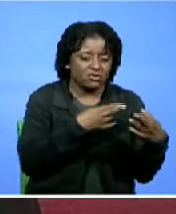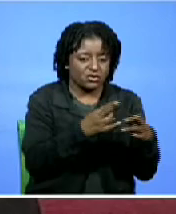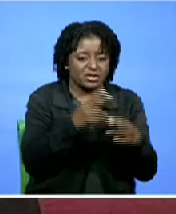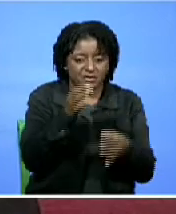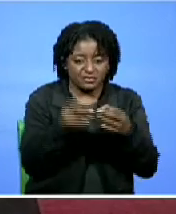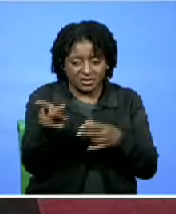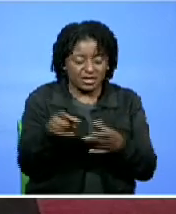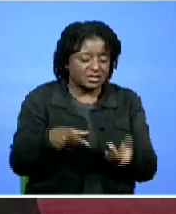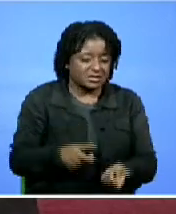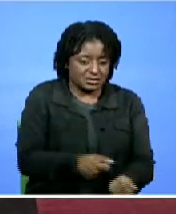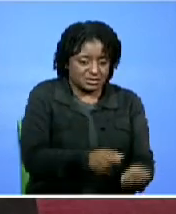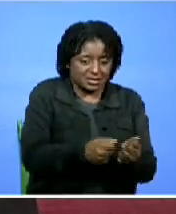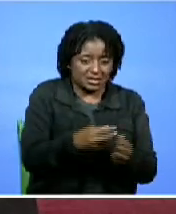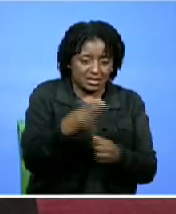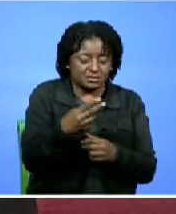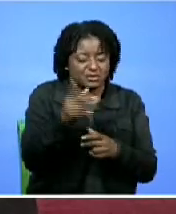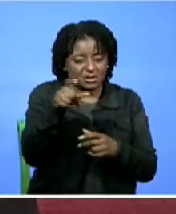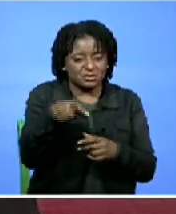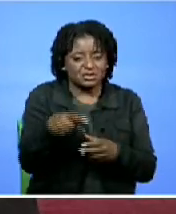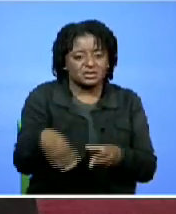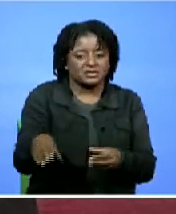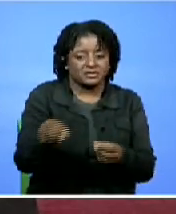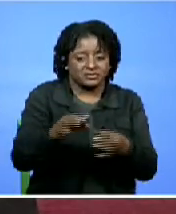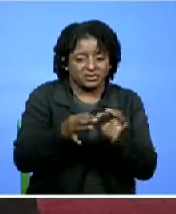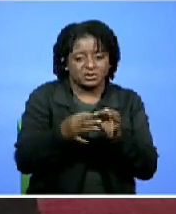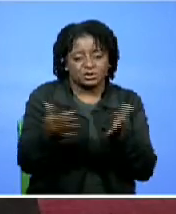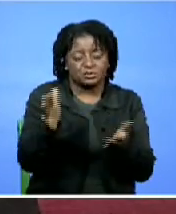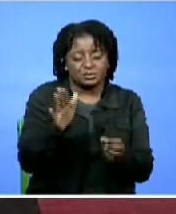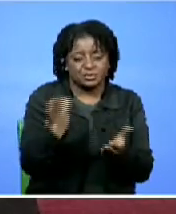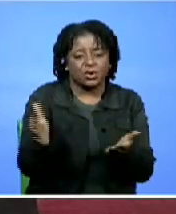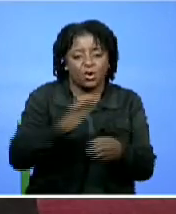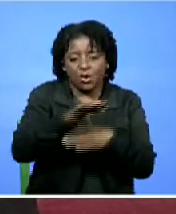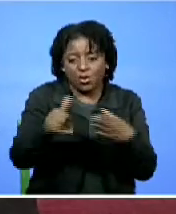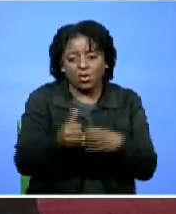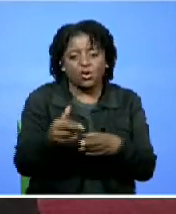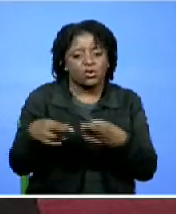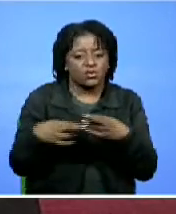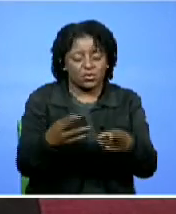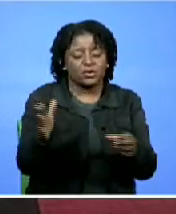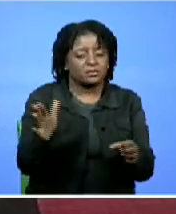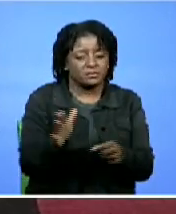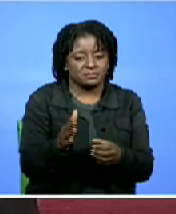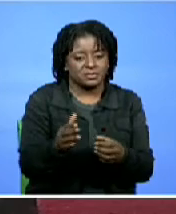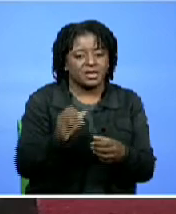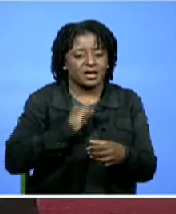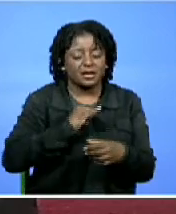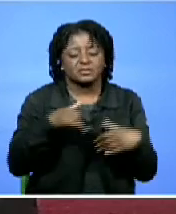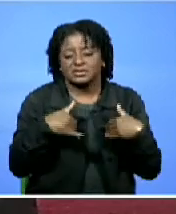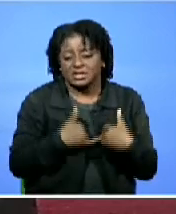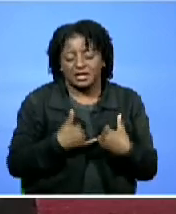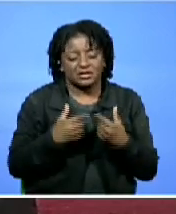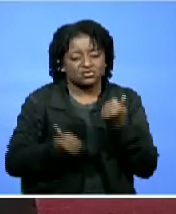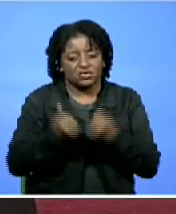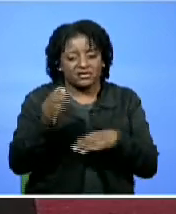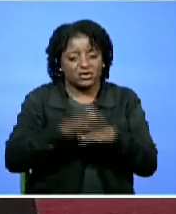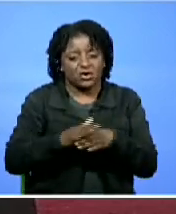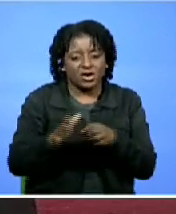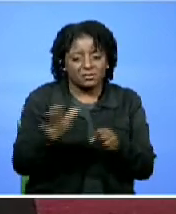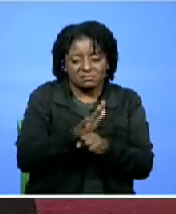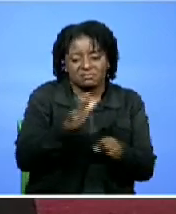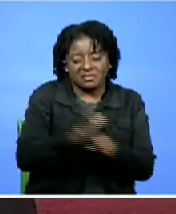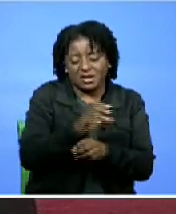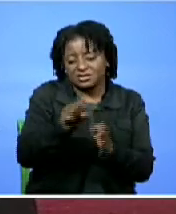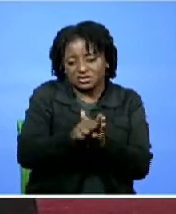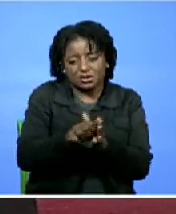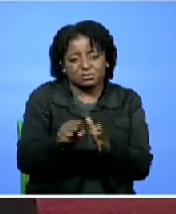they're going to be responsible for reinstating the entire road. Because I'm tired of driving on patched up, bumpy